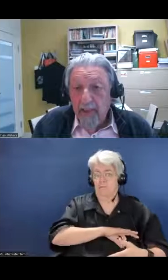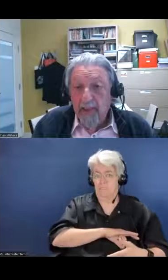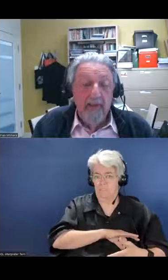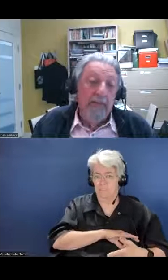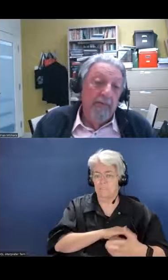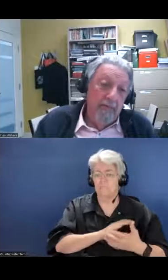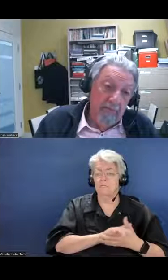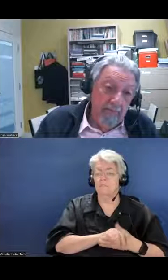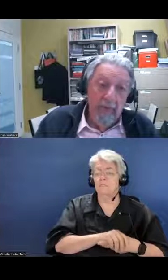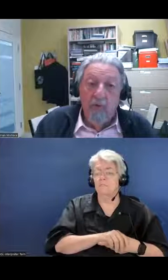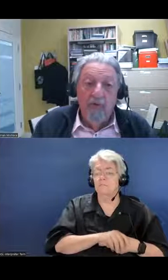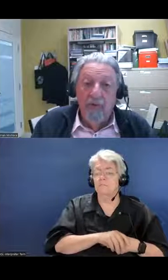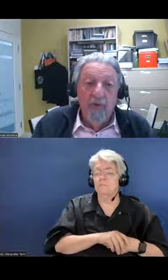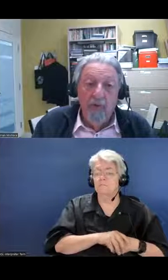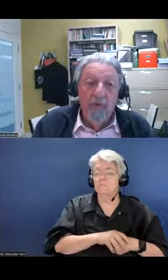And